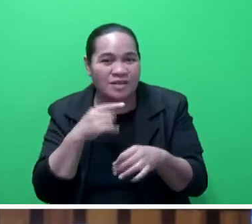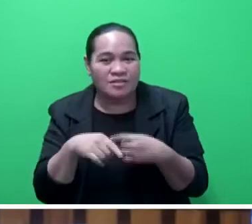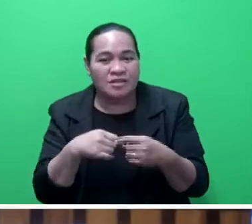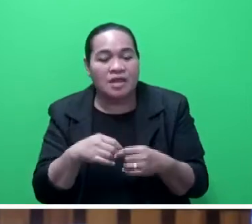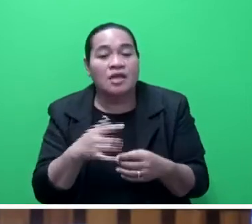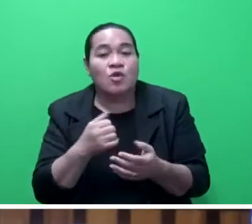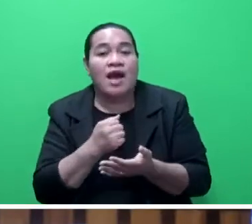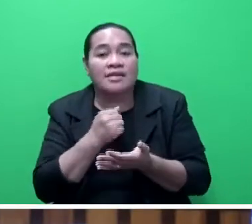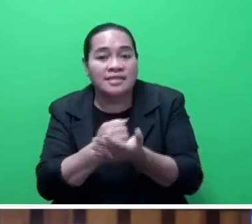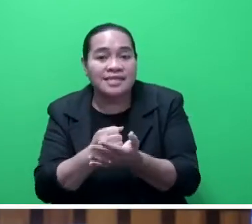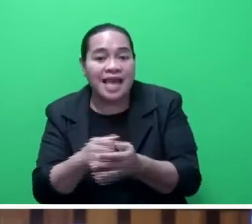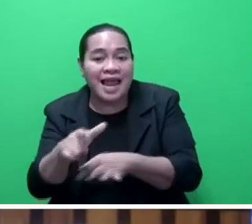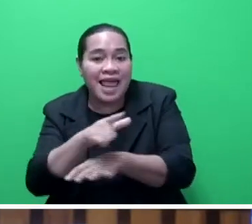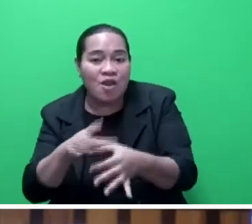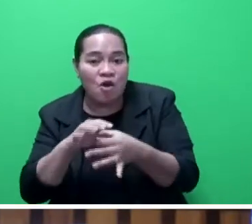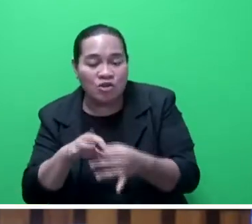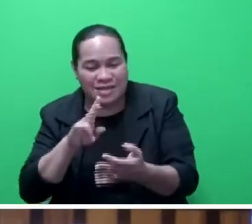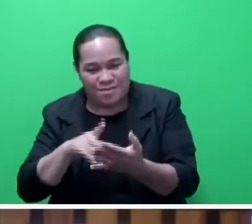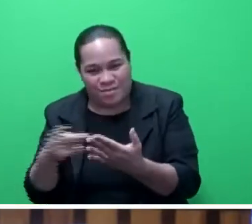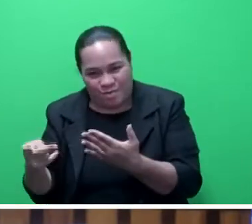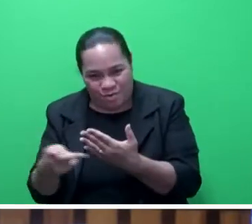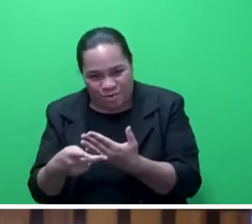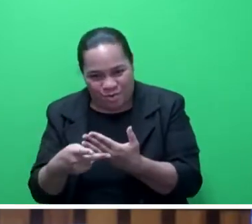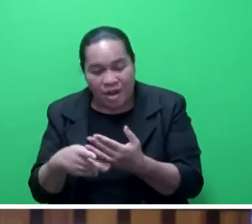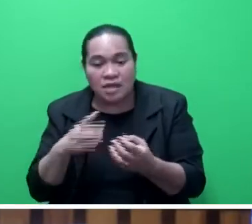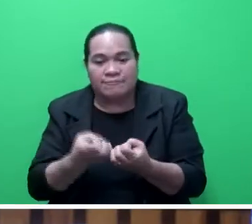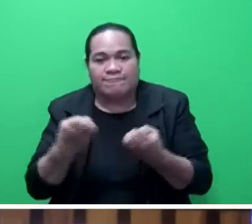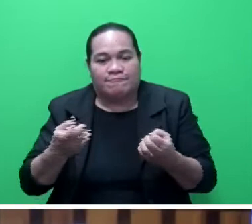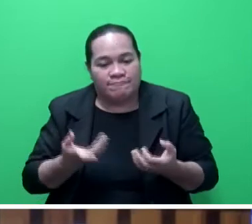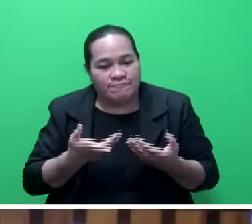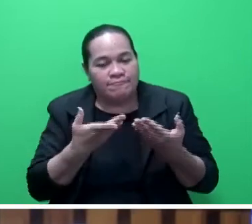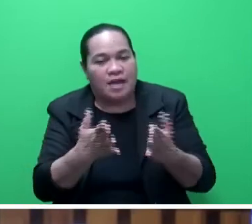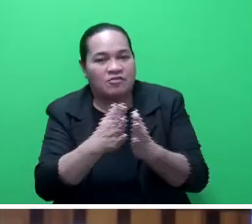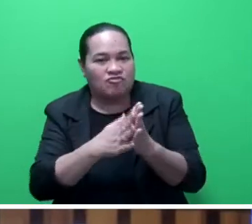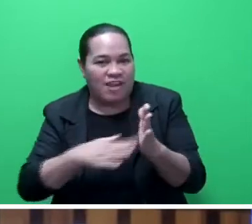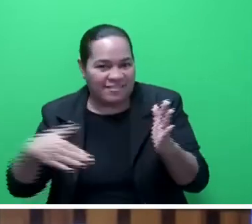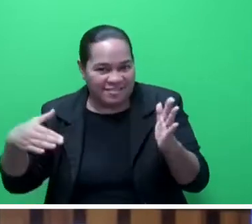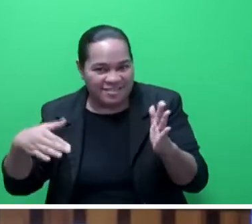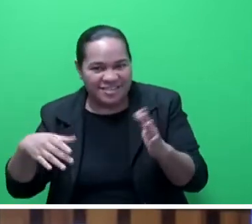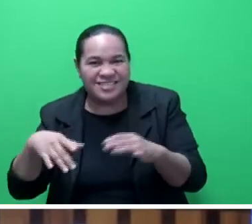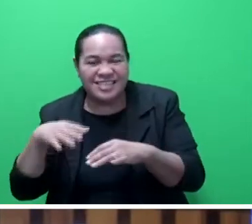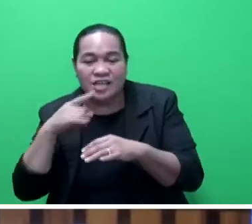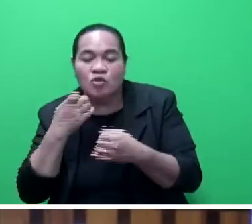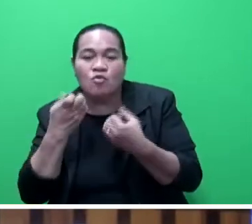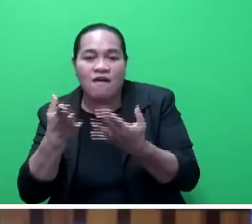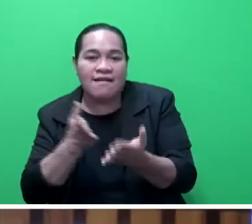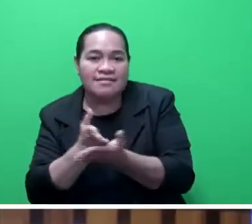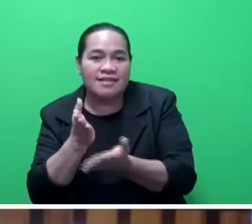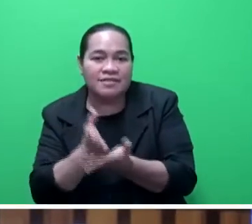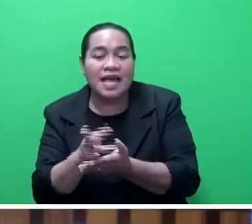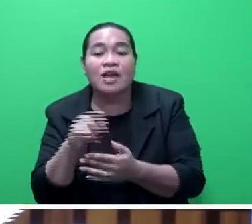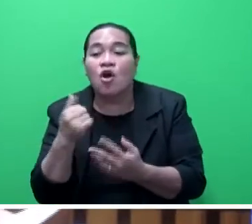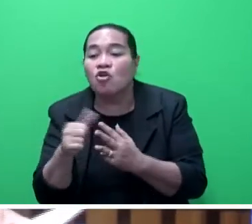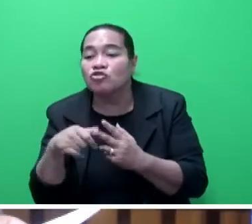units in the JV program, the FSC deploys farming equipment such as tractors, provides advisory services and needed men